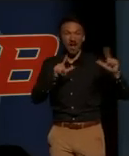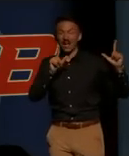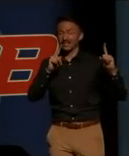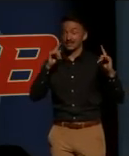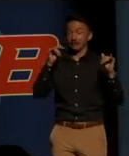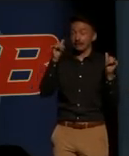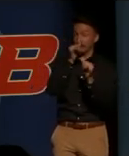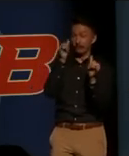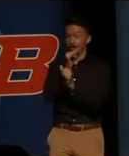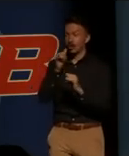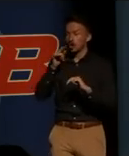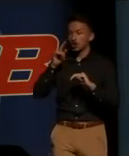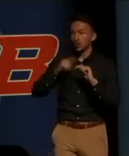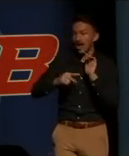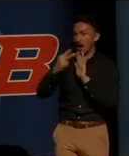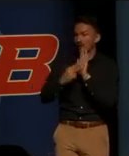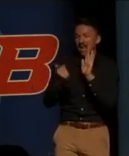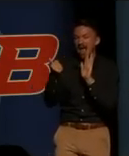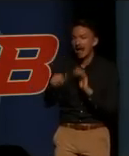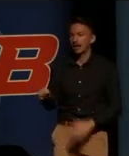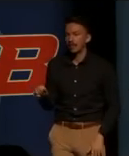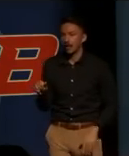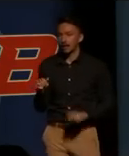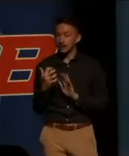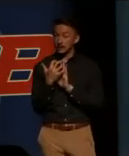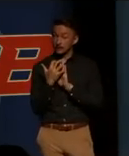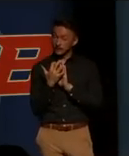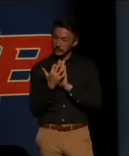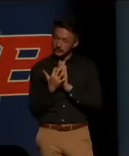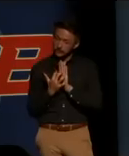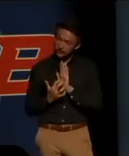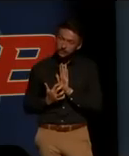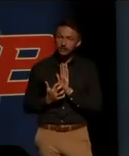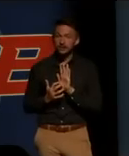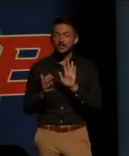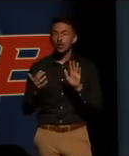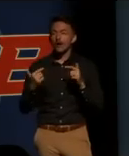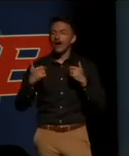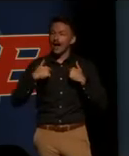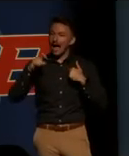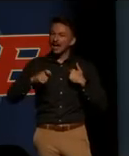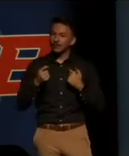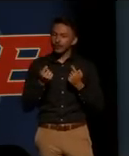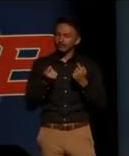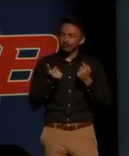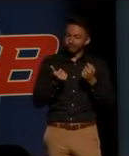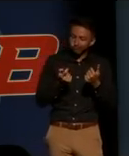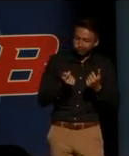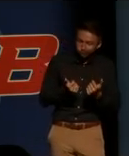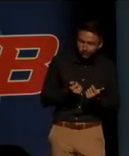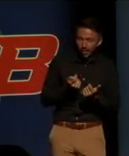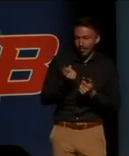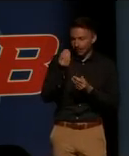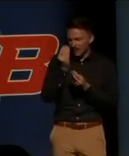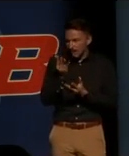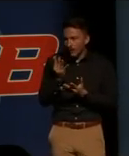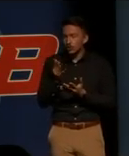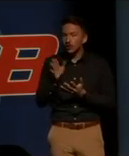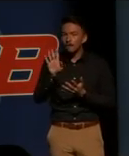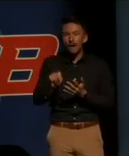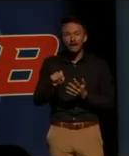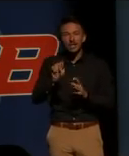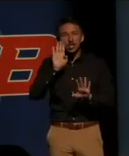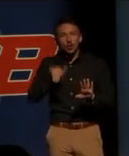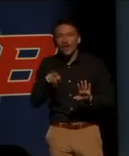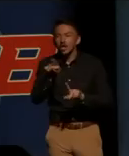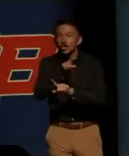it was just like you could barely read any of the writing. And so I want you to be aware that you are here. You're